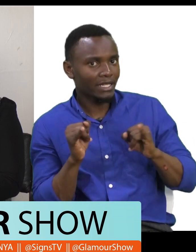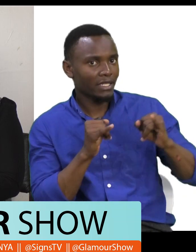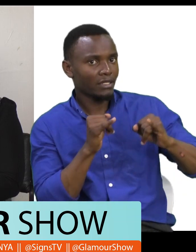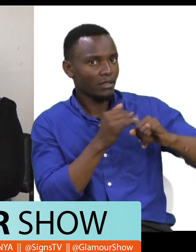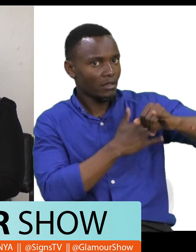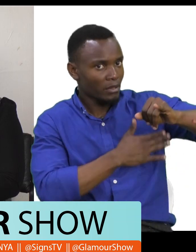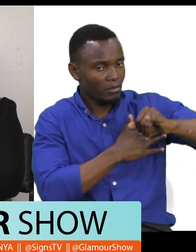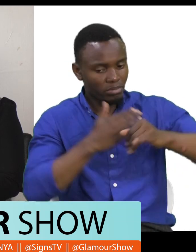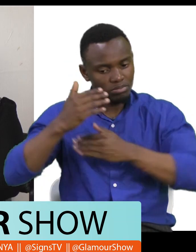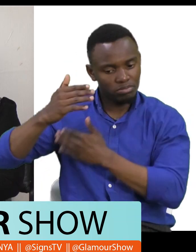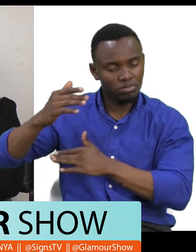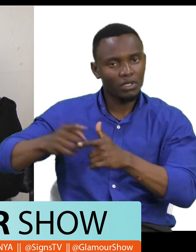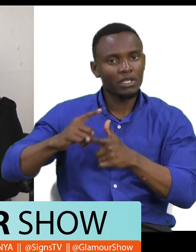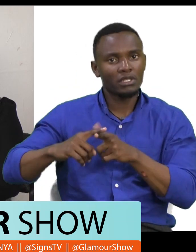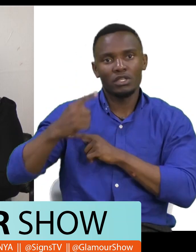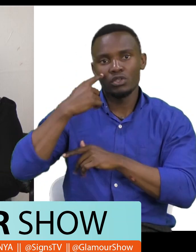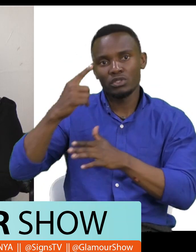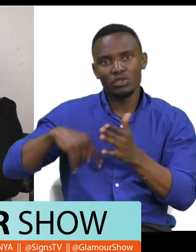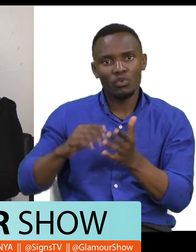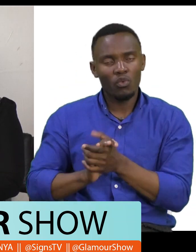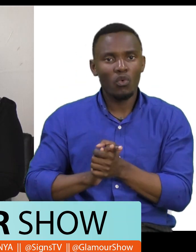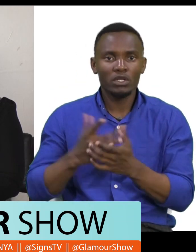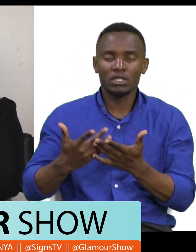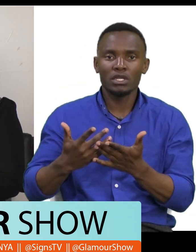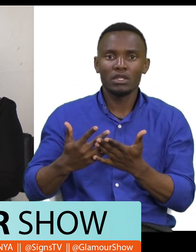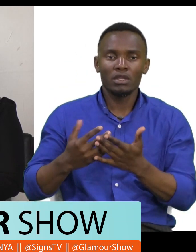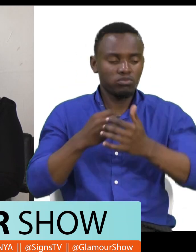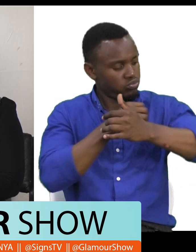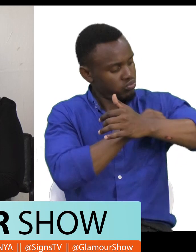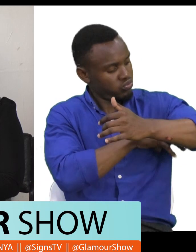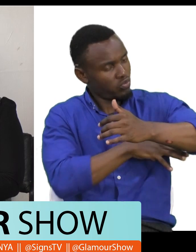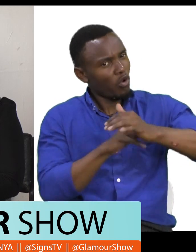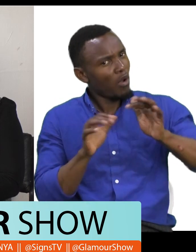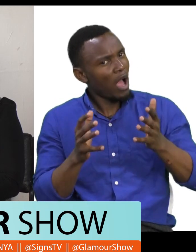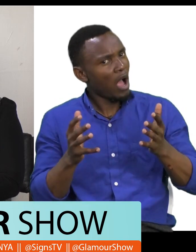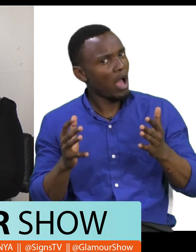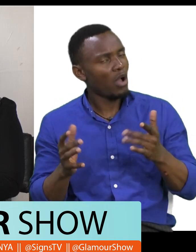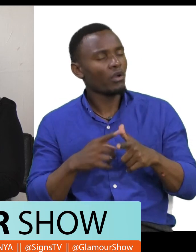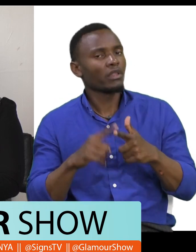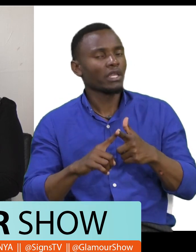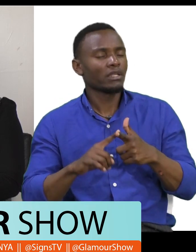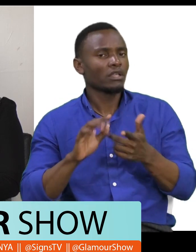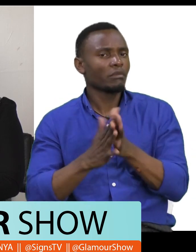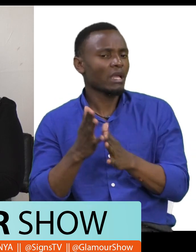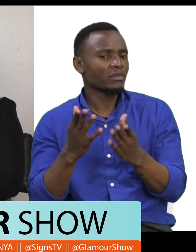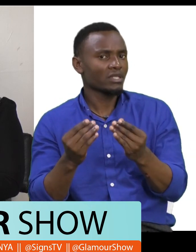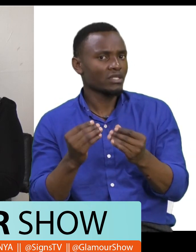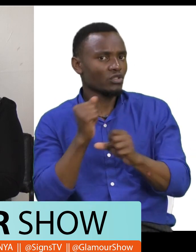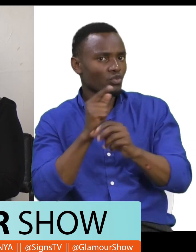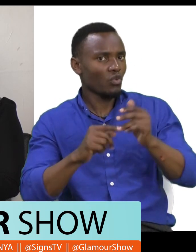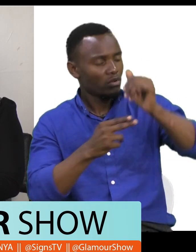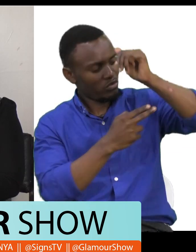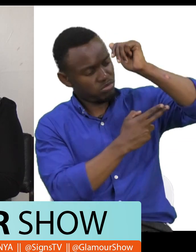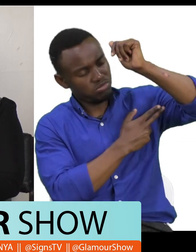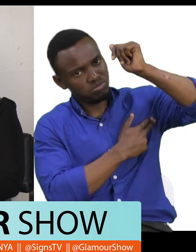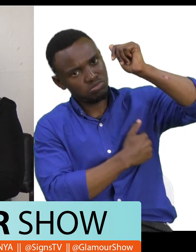So after that, you'll now see the growth pattern of that hair. Then it will be easier for you to apply that